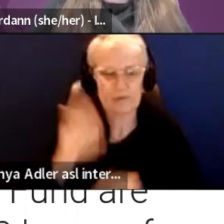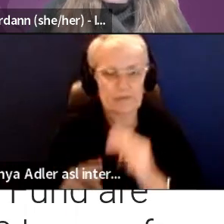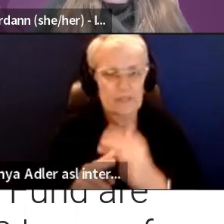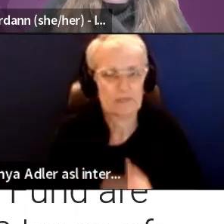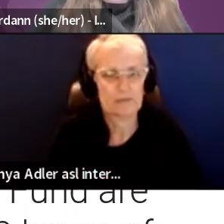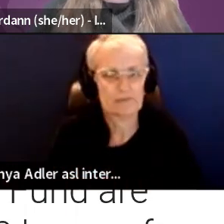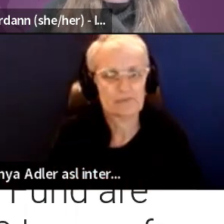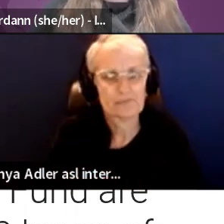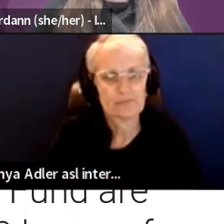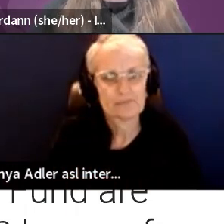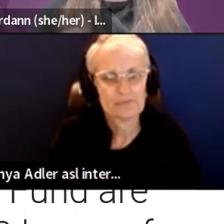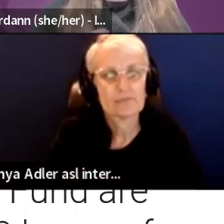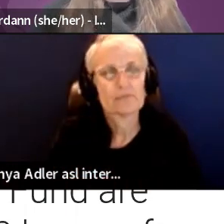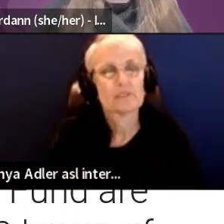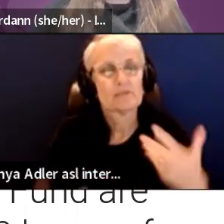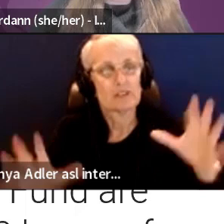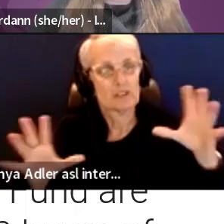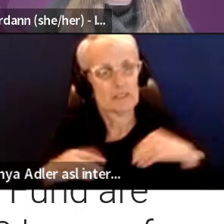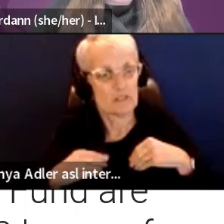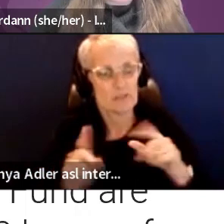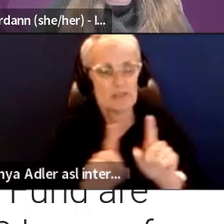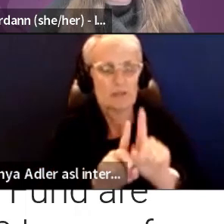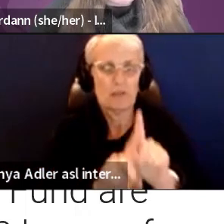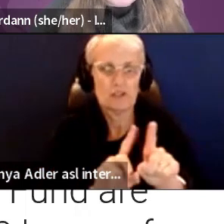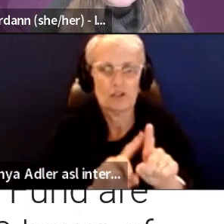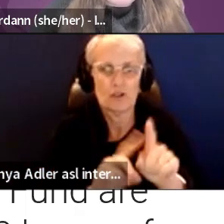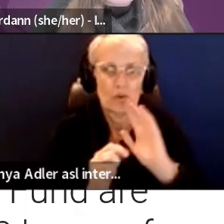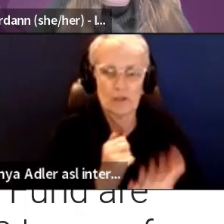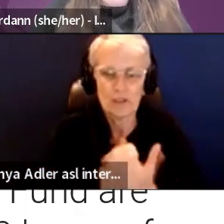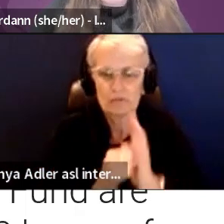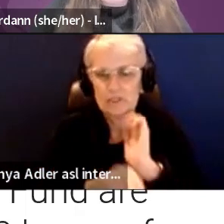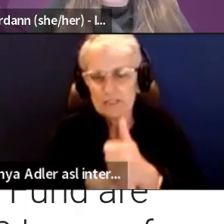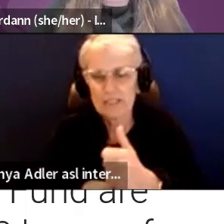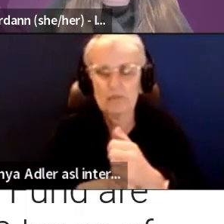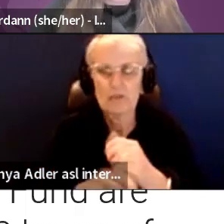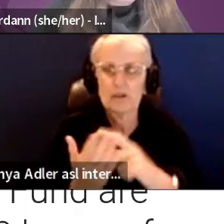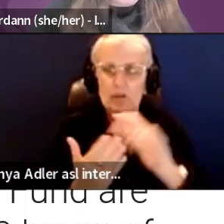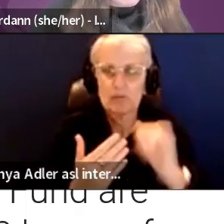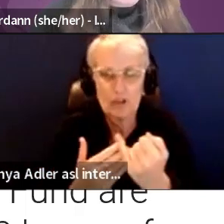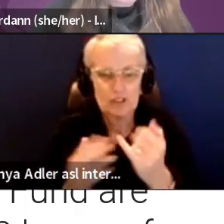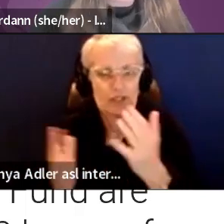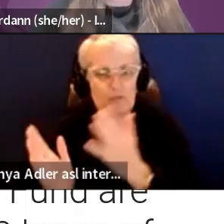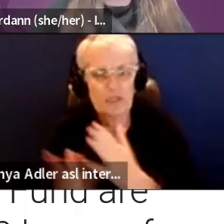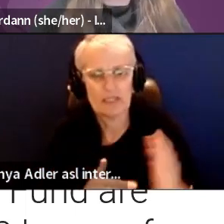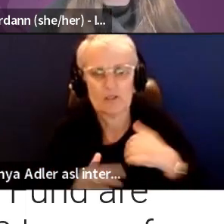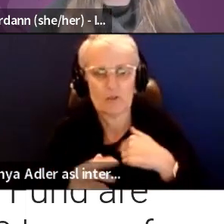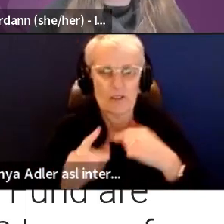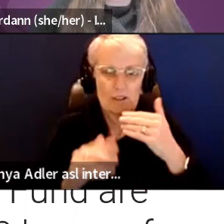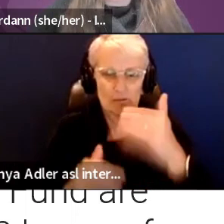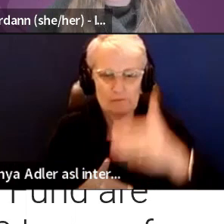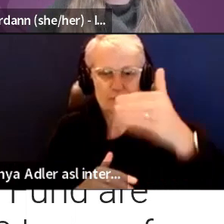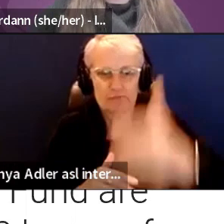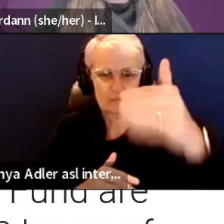So once you are accepted, your mentor will also help you develop project plan with milestones and KPIs, as well as your